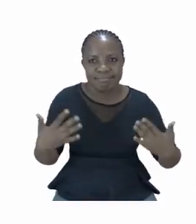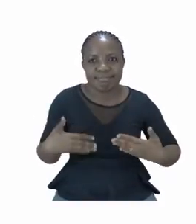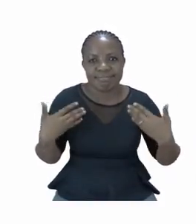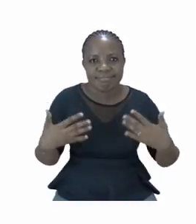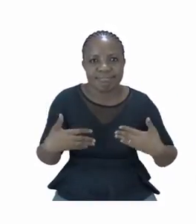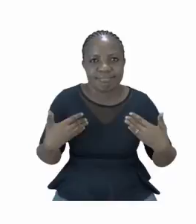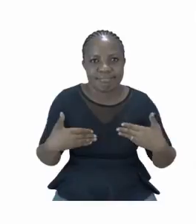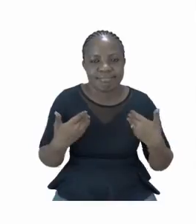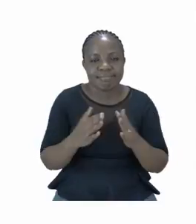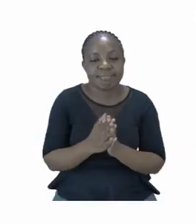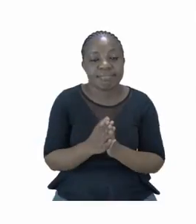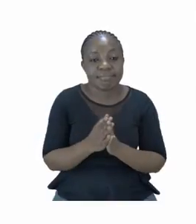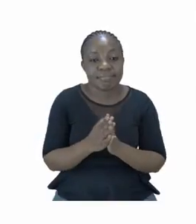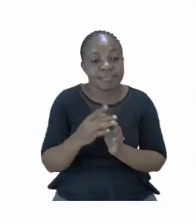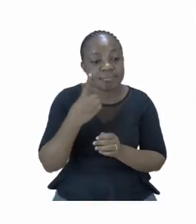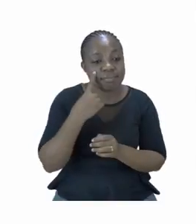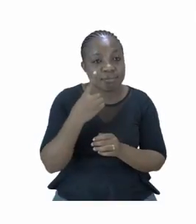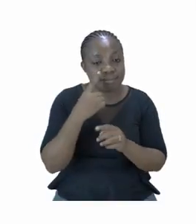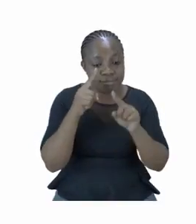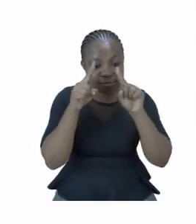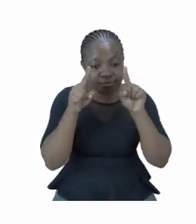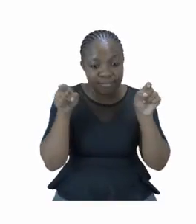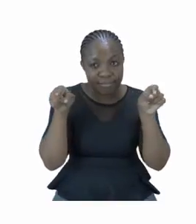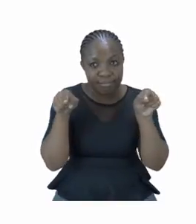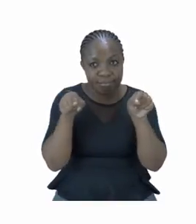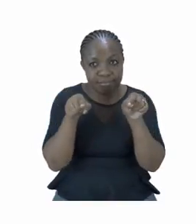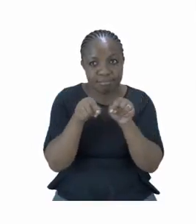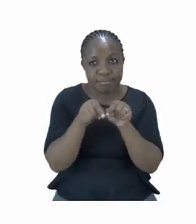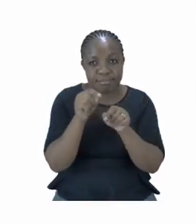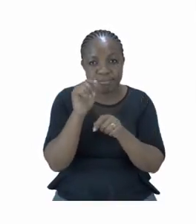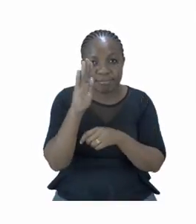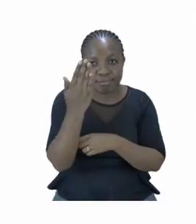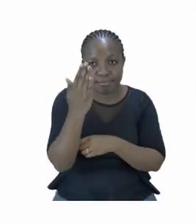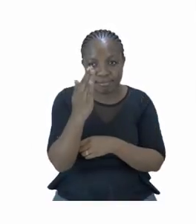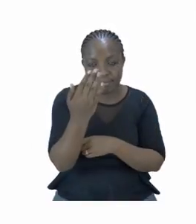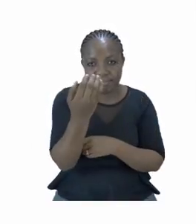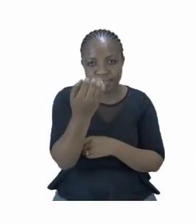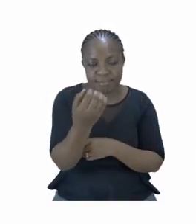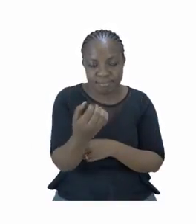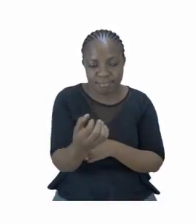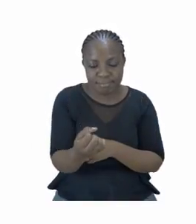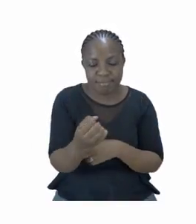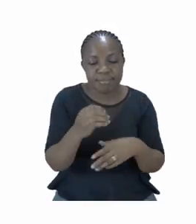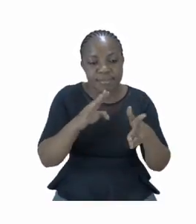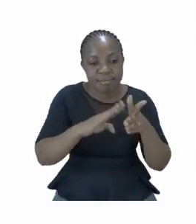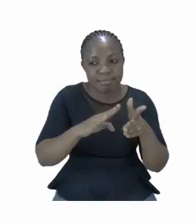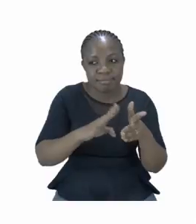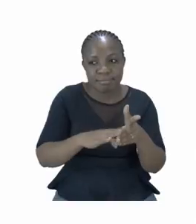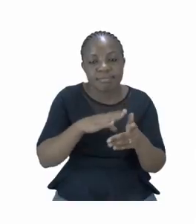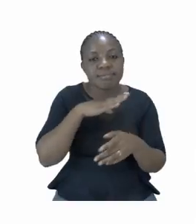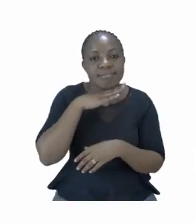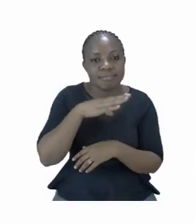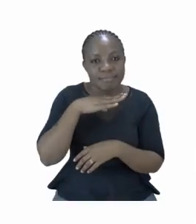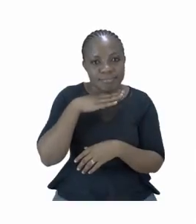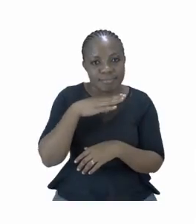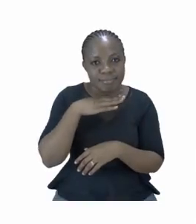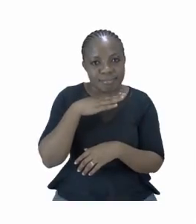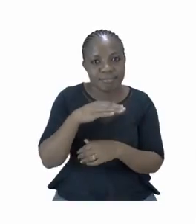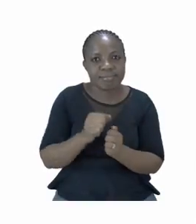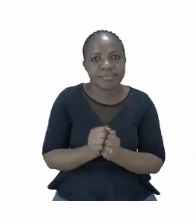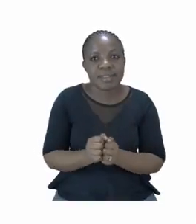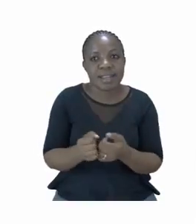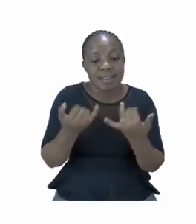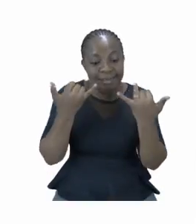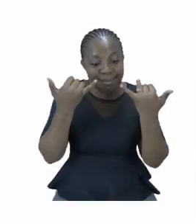top about the story that we have just read. But now they are asking you to draw a picture to